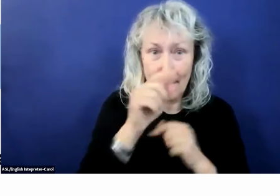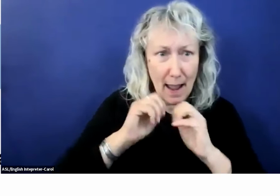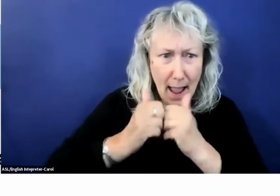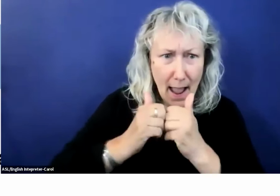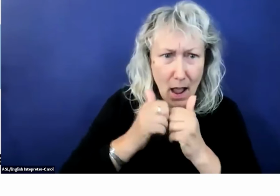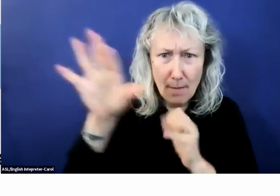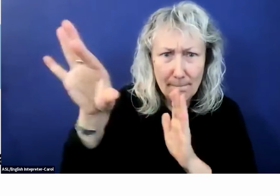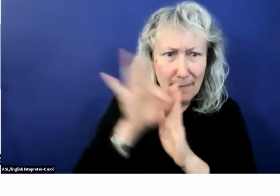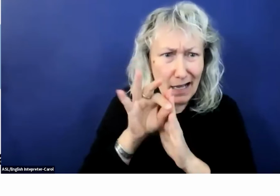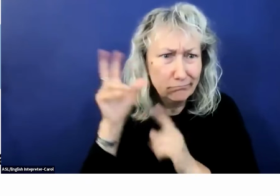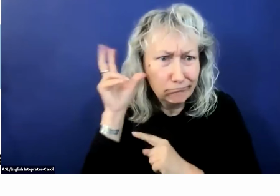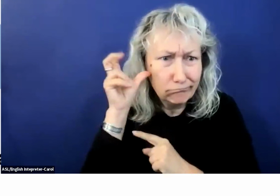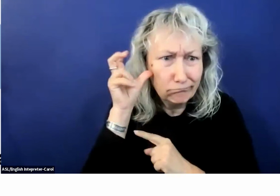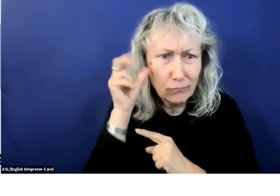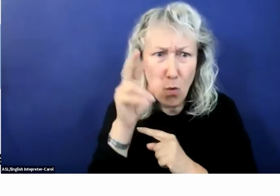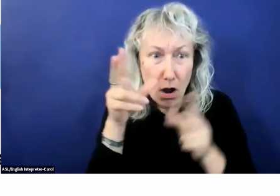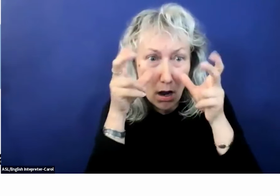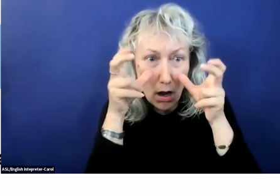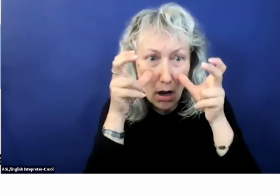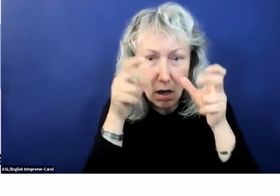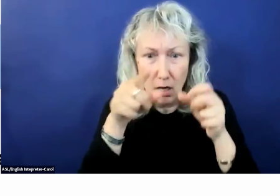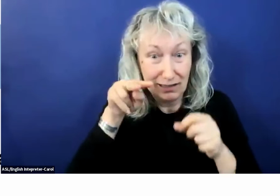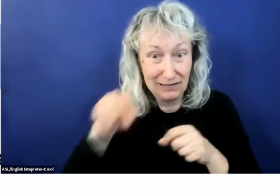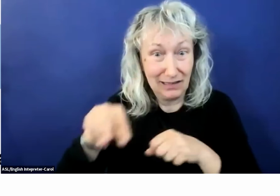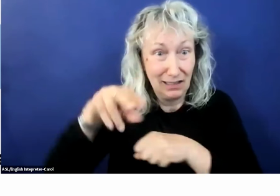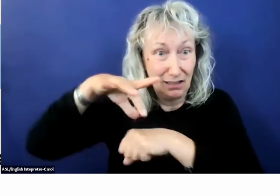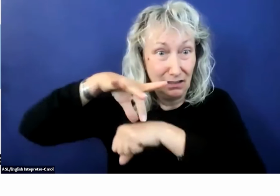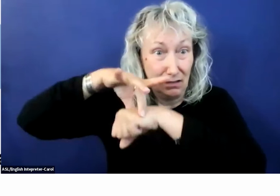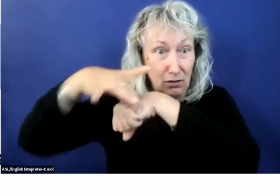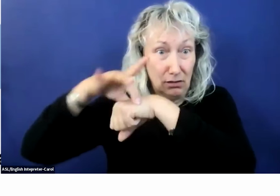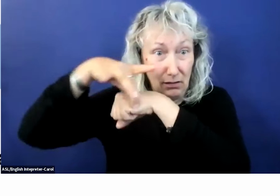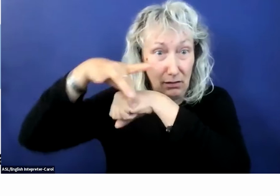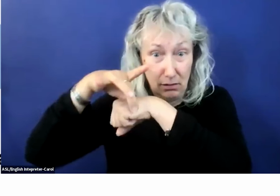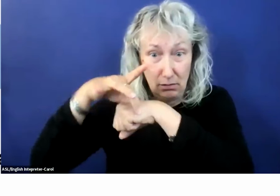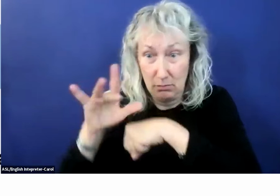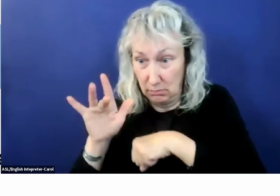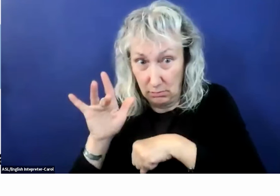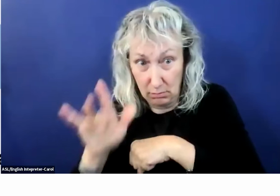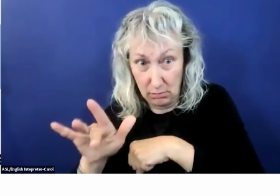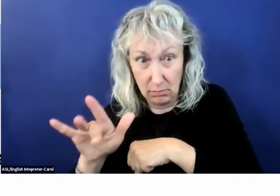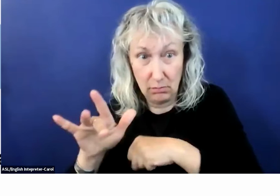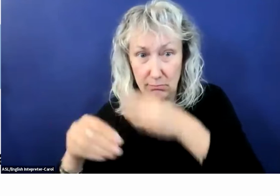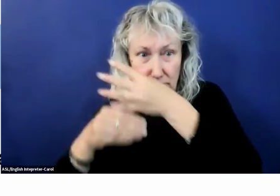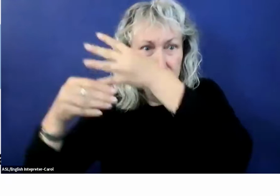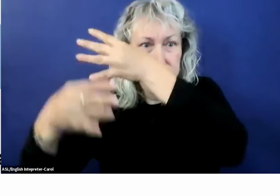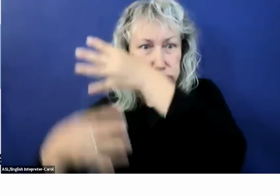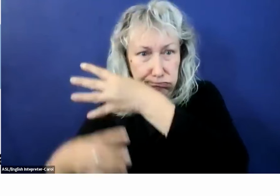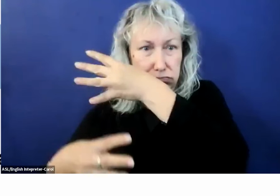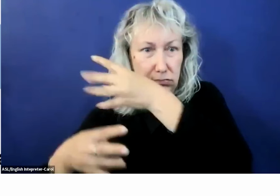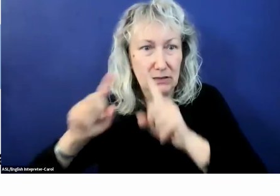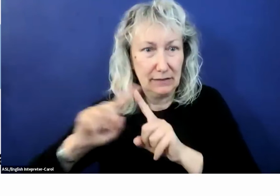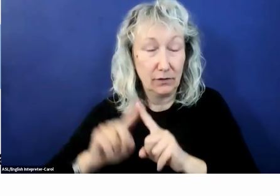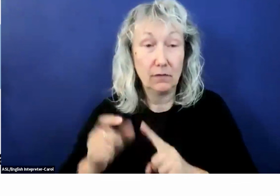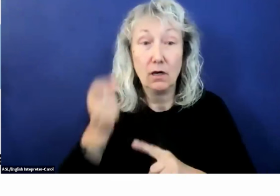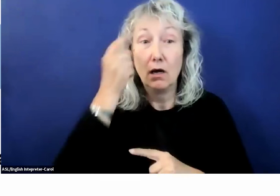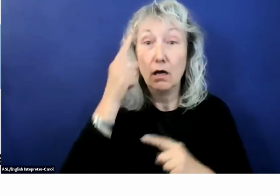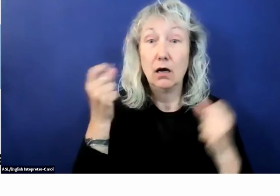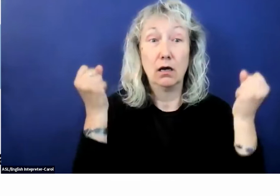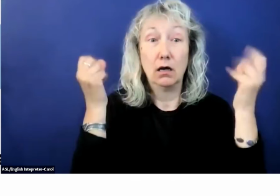please click the globe icon at the bottom of your screen. You can then click on your preferred language. The ASL interpreters